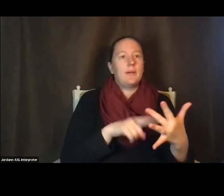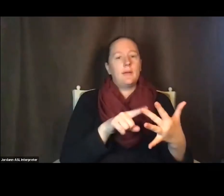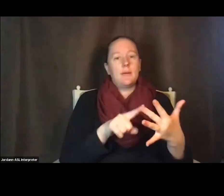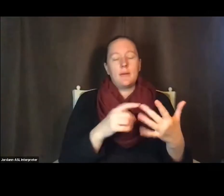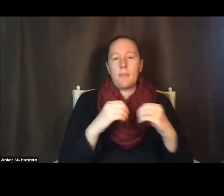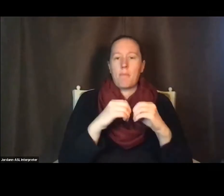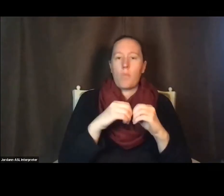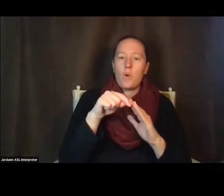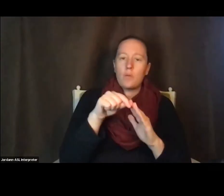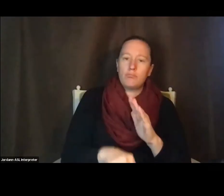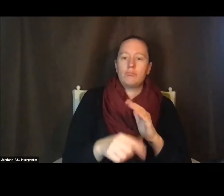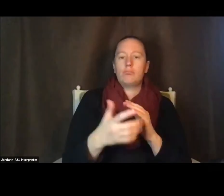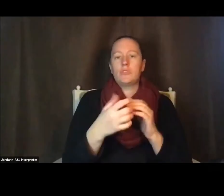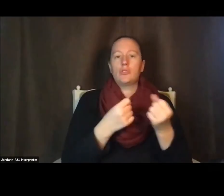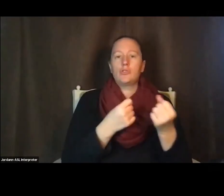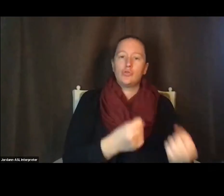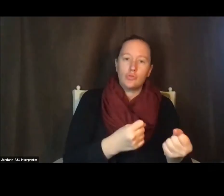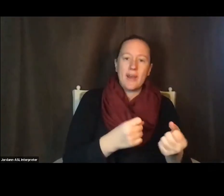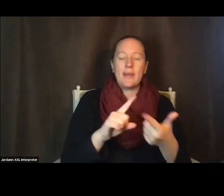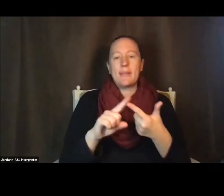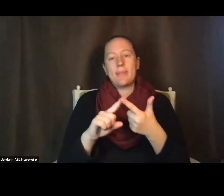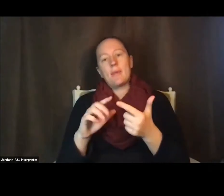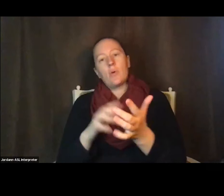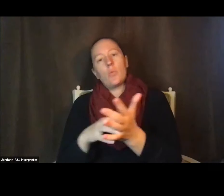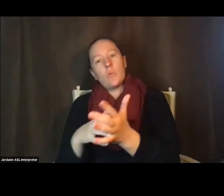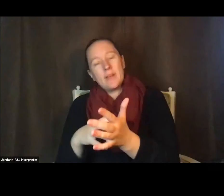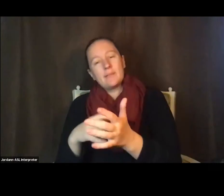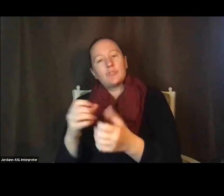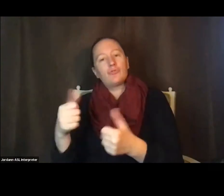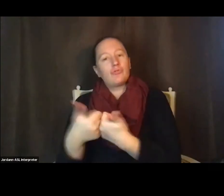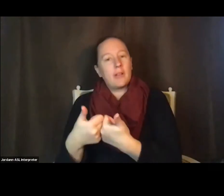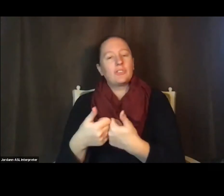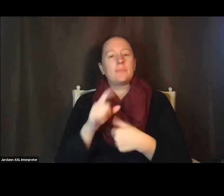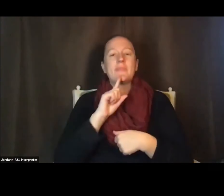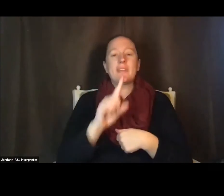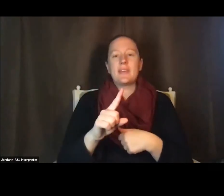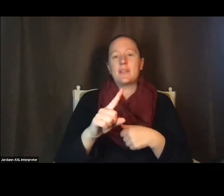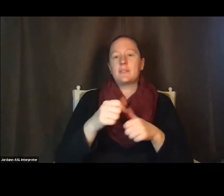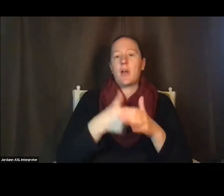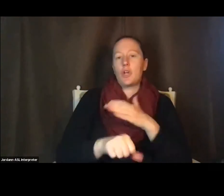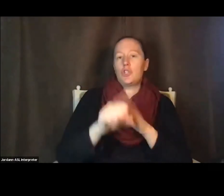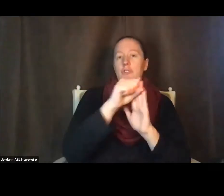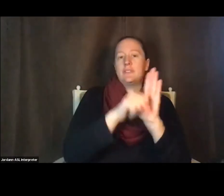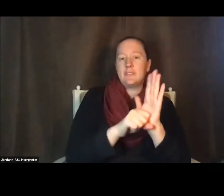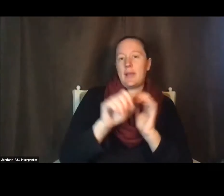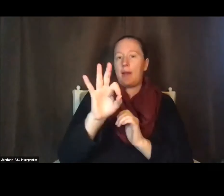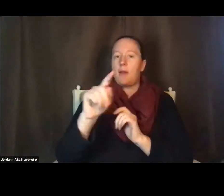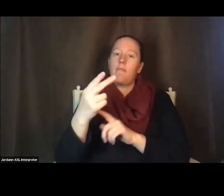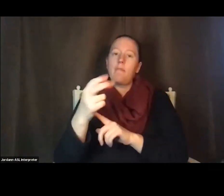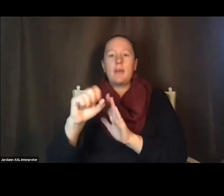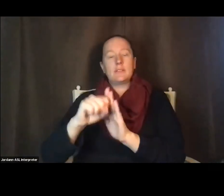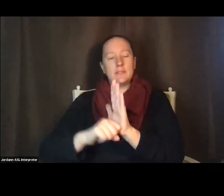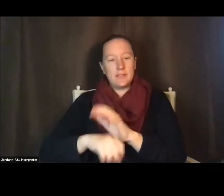bit deeper dive into the strengths and challenges that Shannon reviewed, that would be in the state of the state. And then we have the